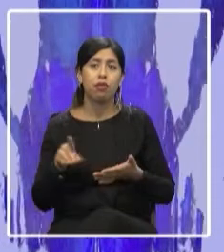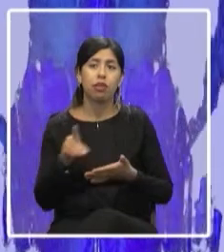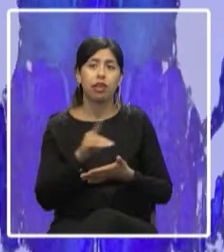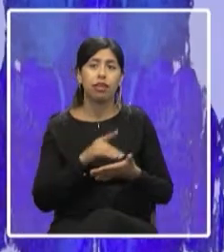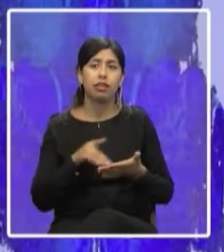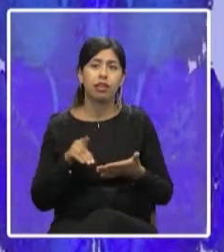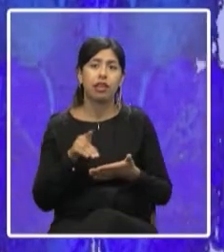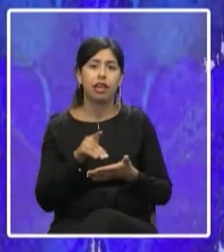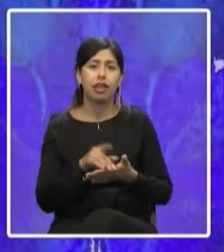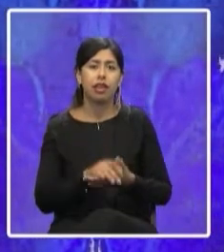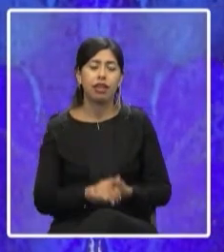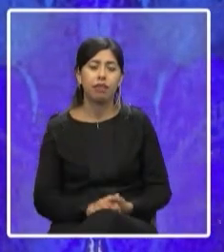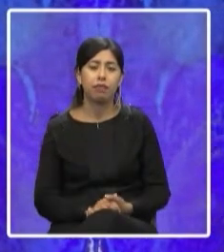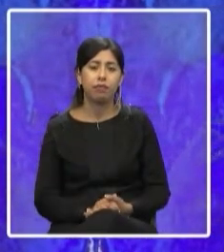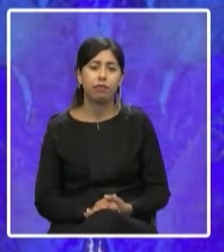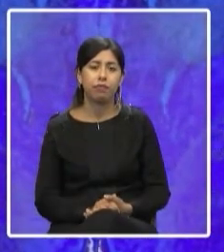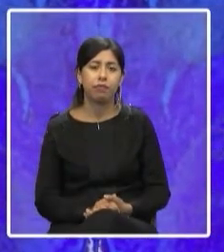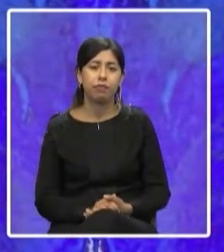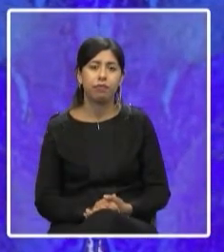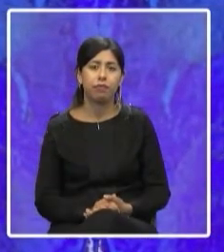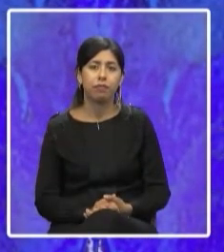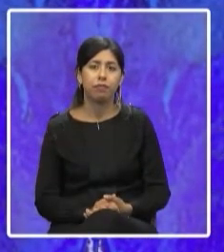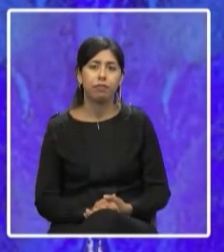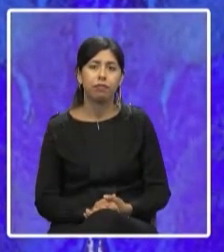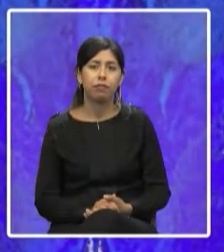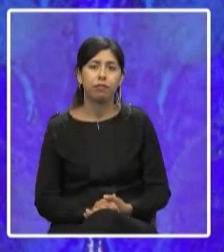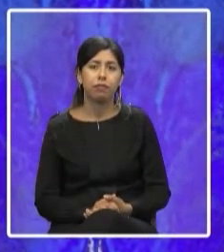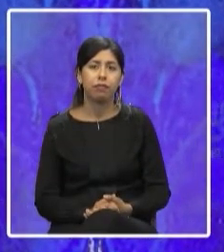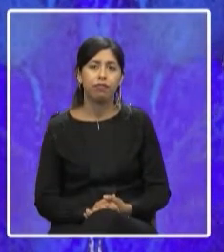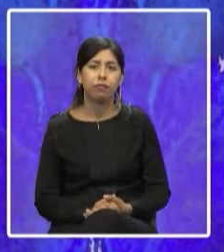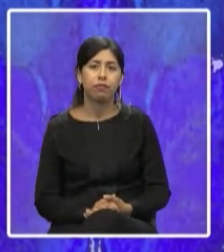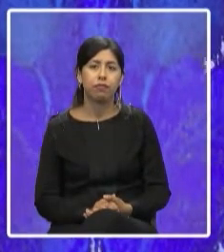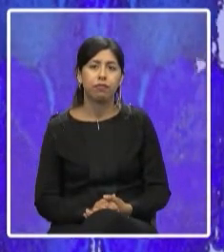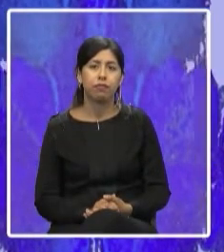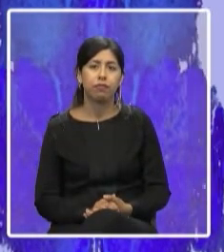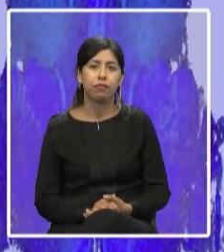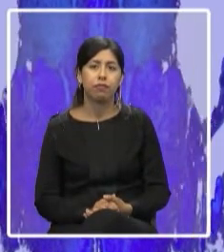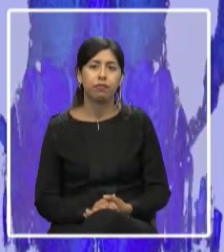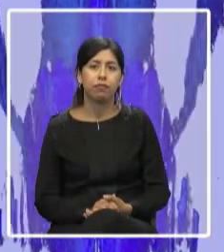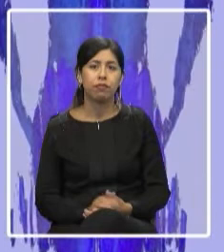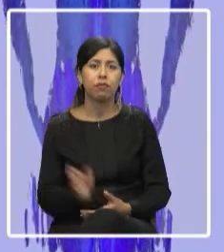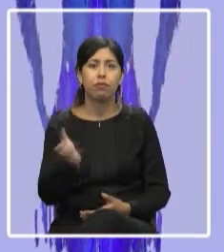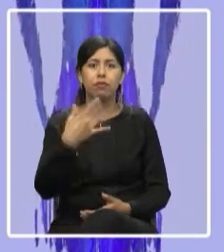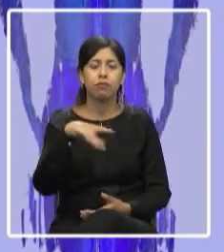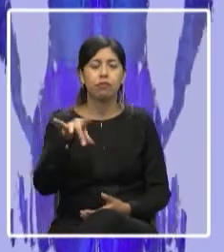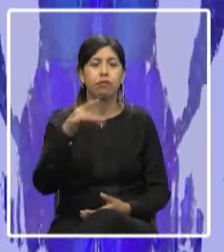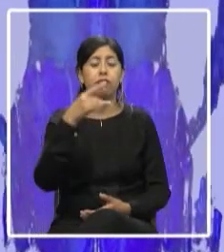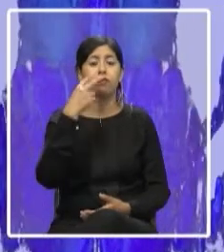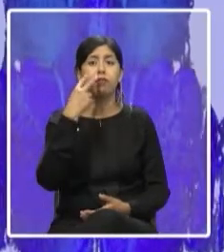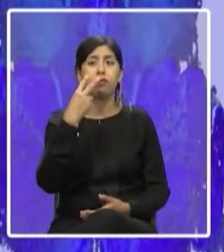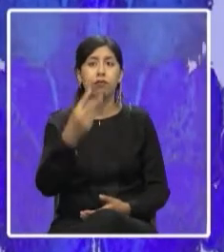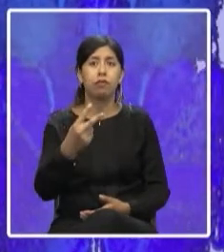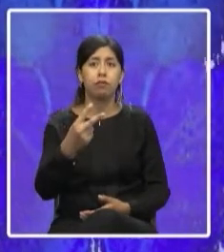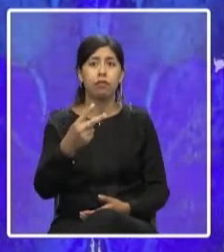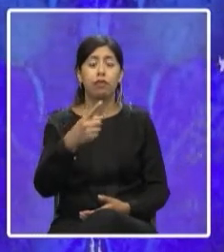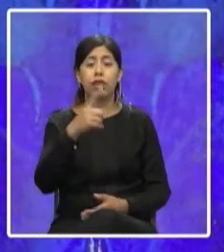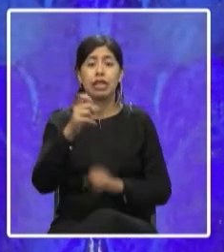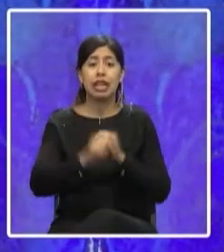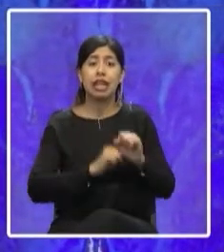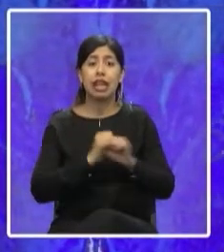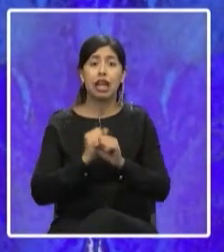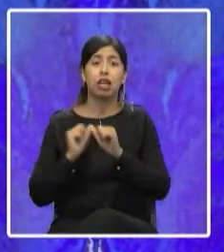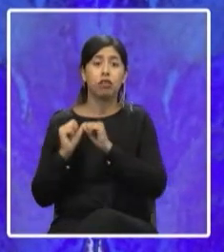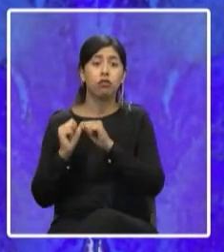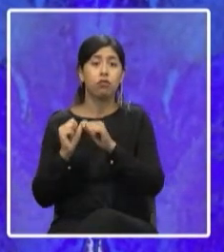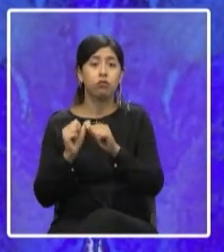look at the distribution of US innovations over the last 100 years, from 1900 to 220, you'll see that there's